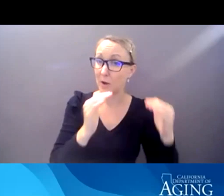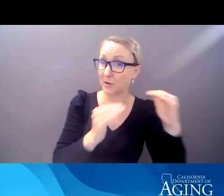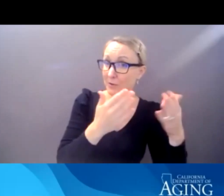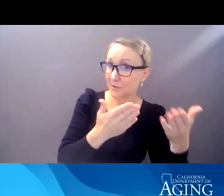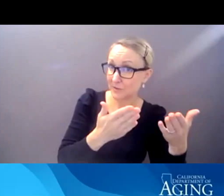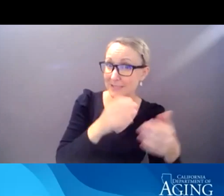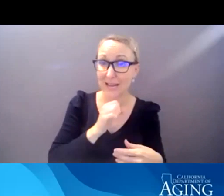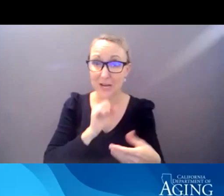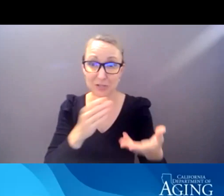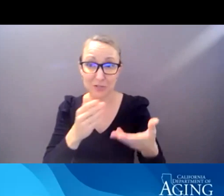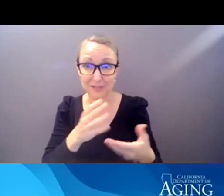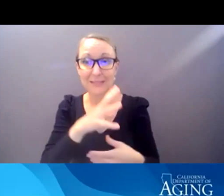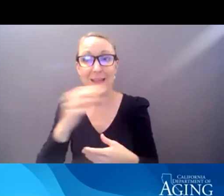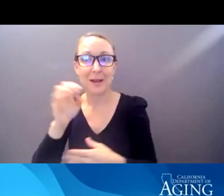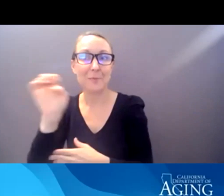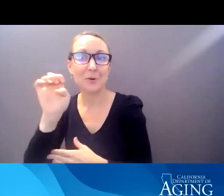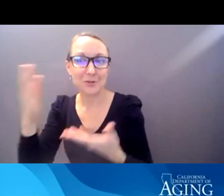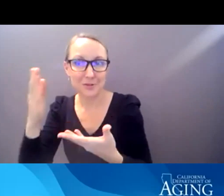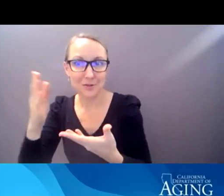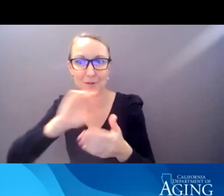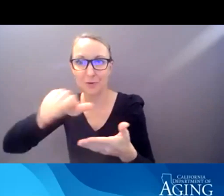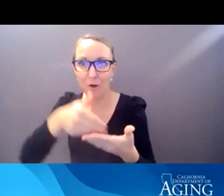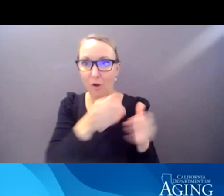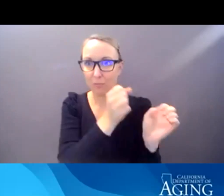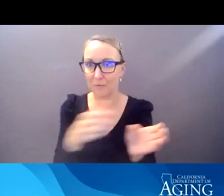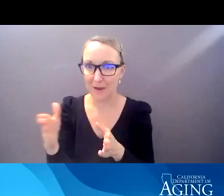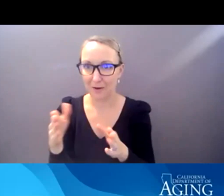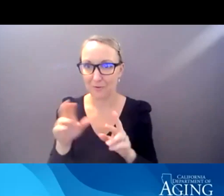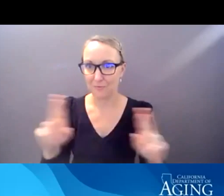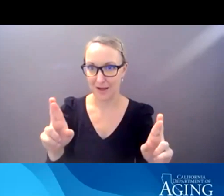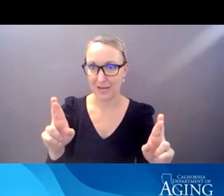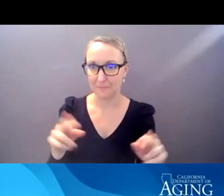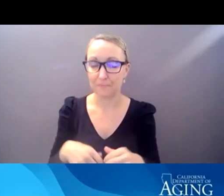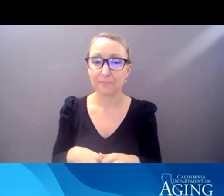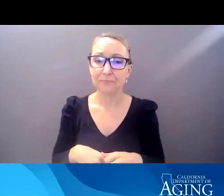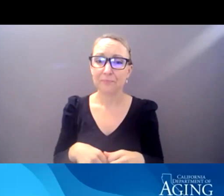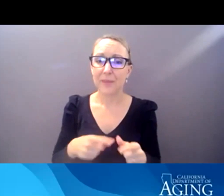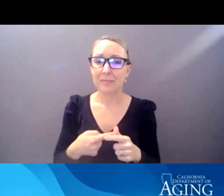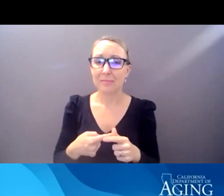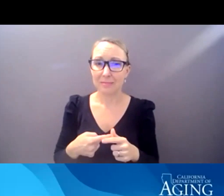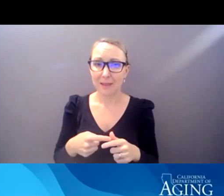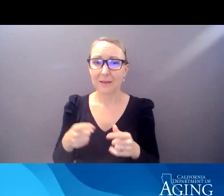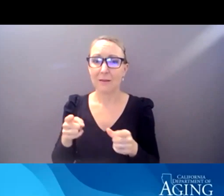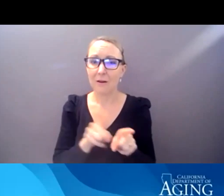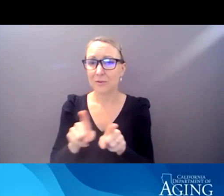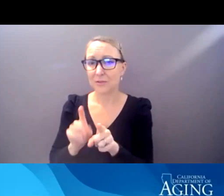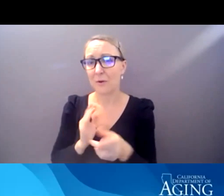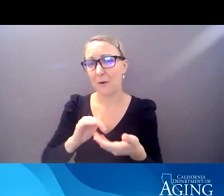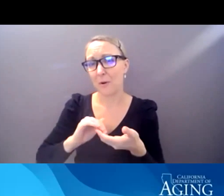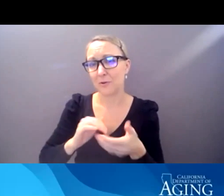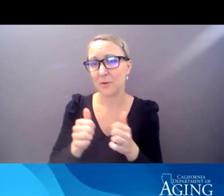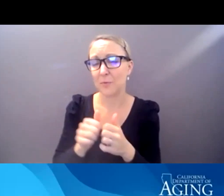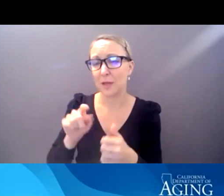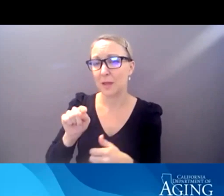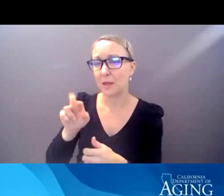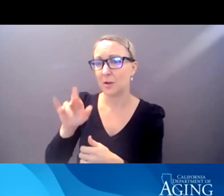emergency services are prepared? And thirdly, our historic and essential partnership with tribal leaders